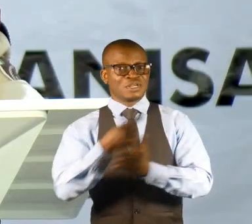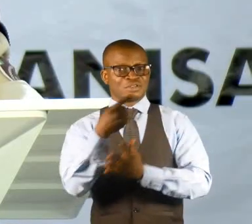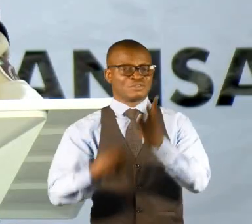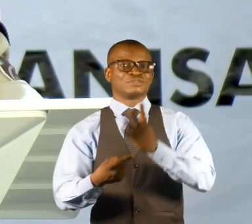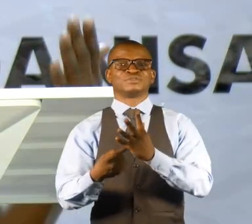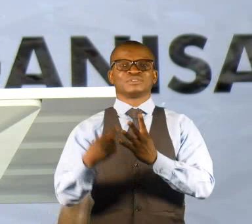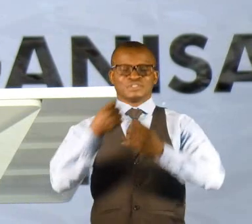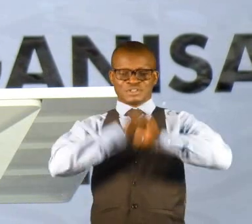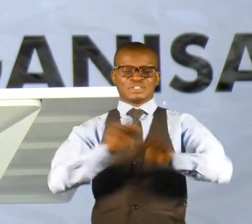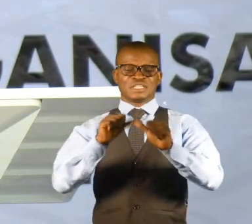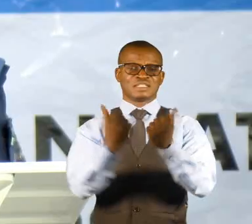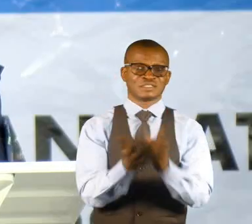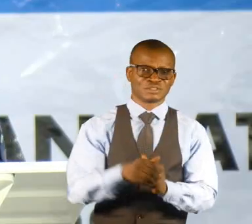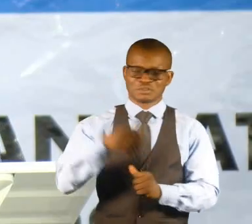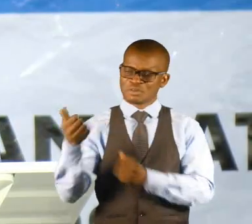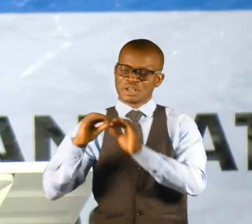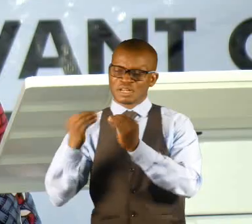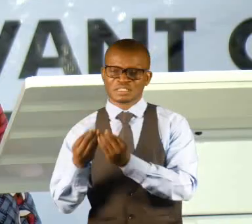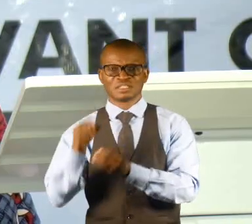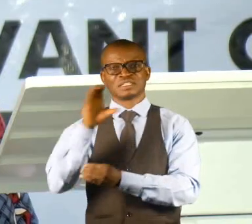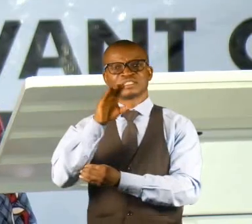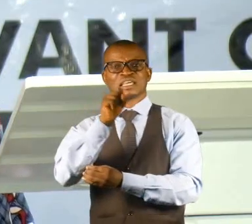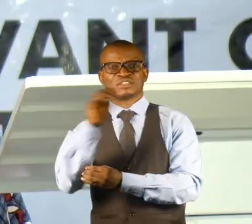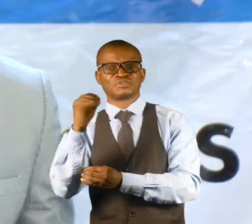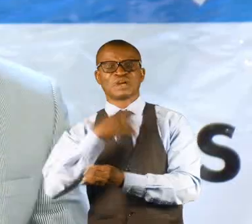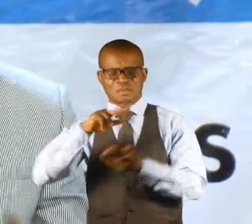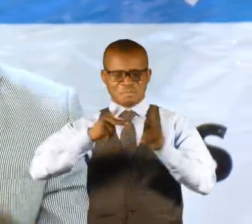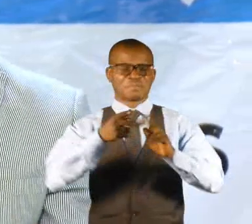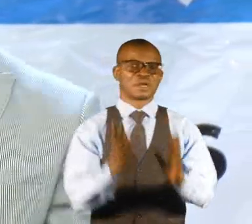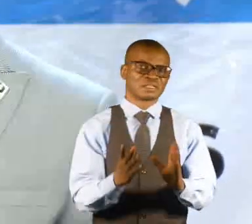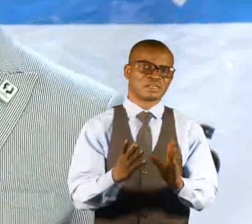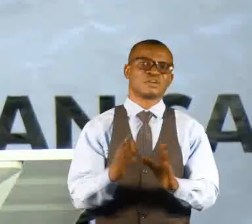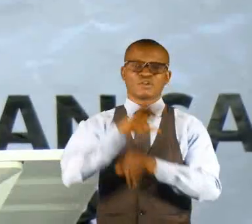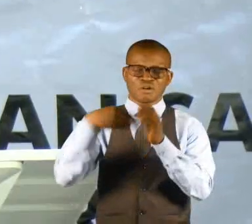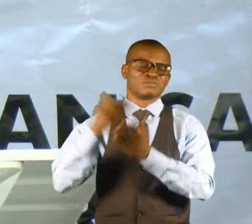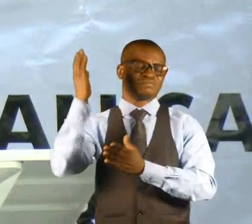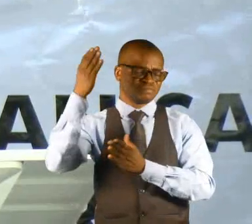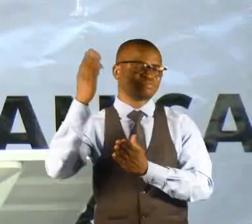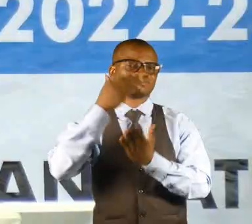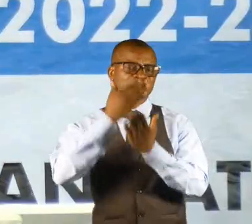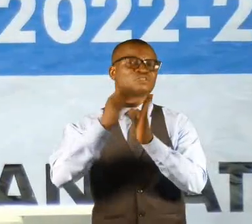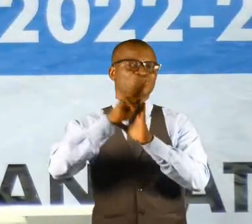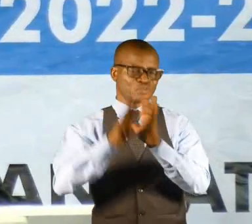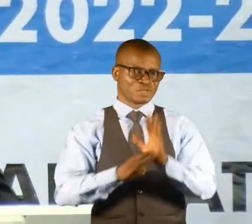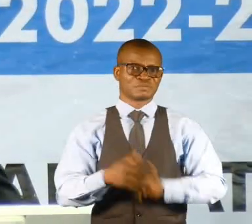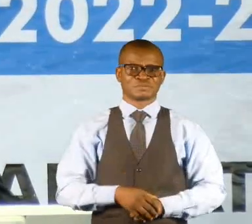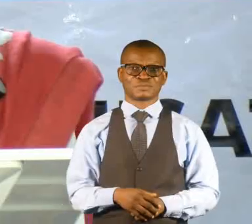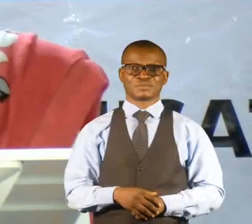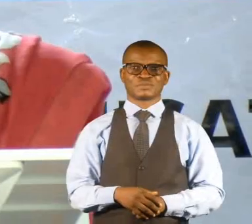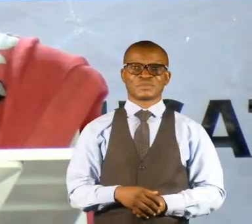Stakeholders present, including security agencies, sister organizations, civil society and partners, delivered goodwill